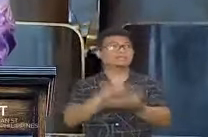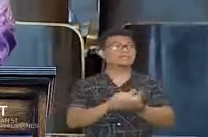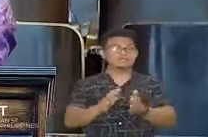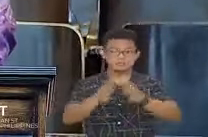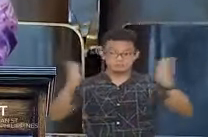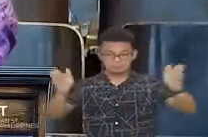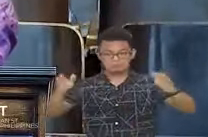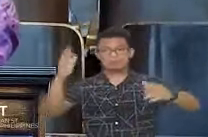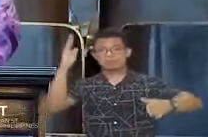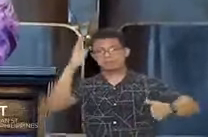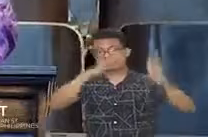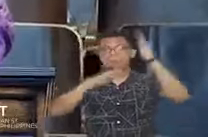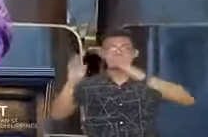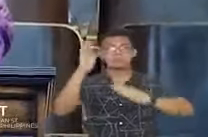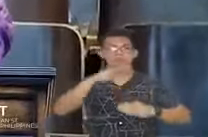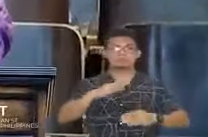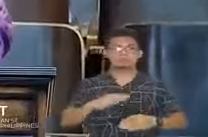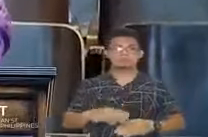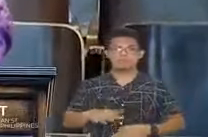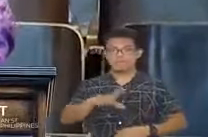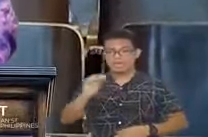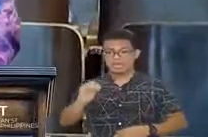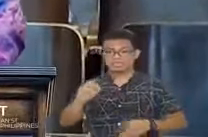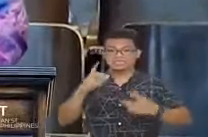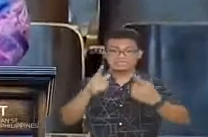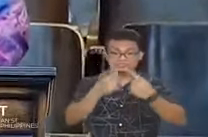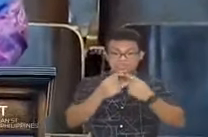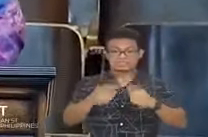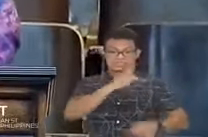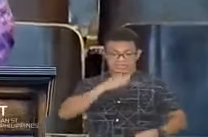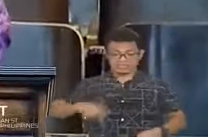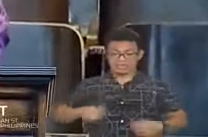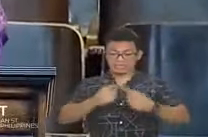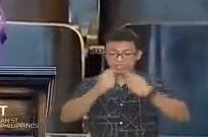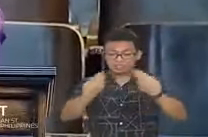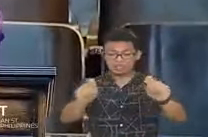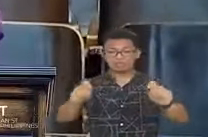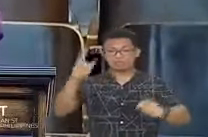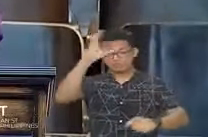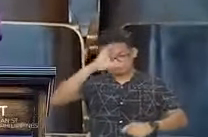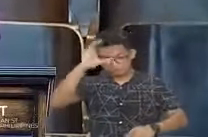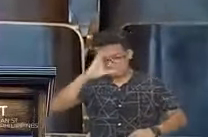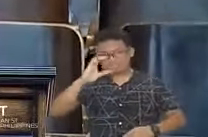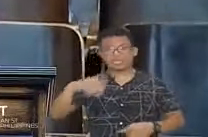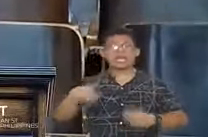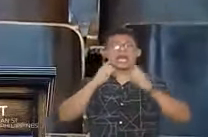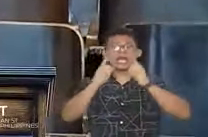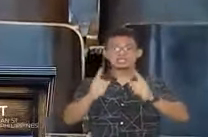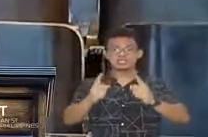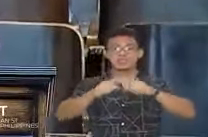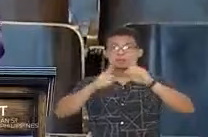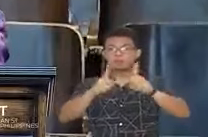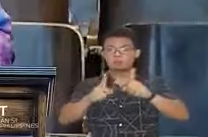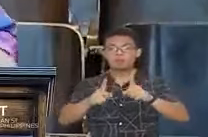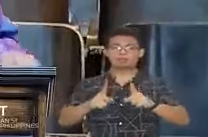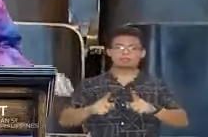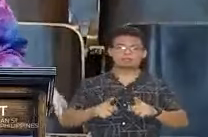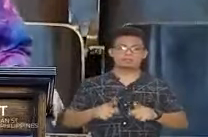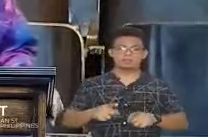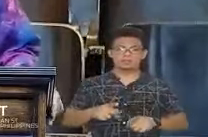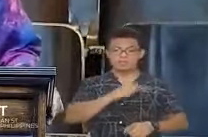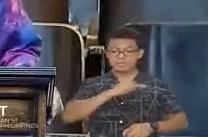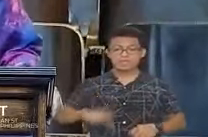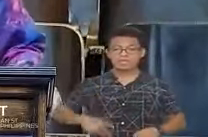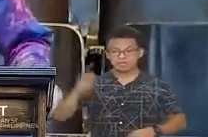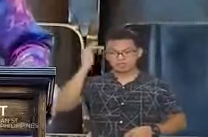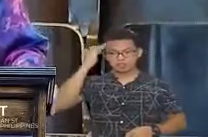3 years. He was trying to find the answer, but he knows the answer. There are many people like